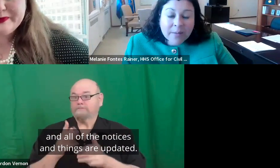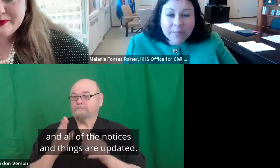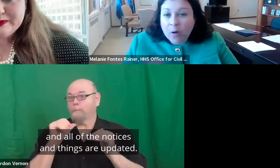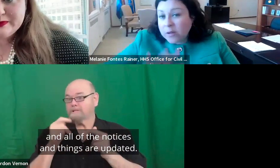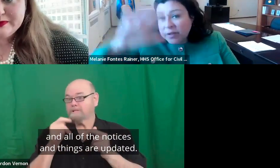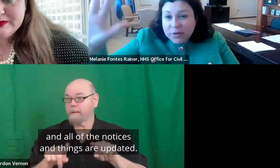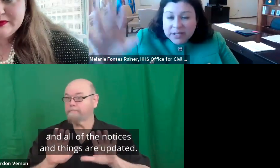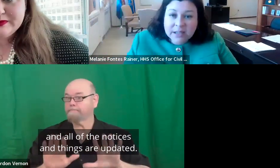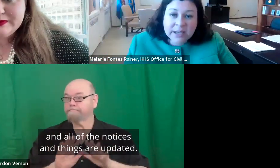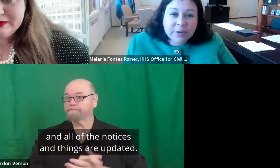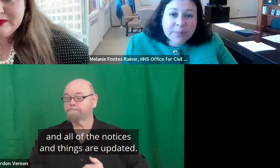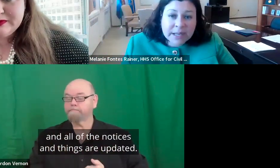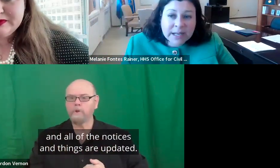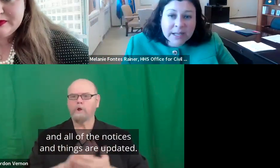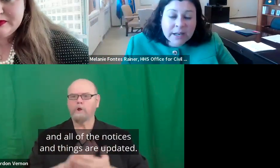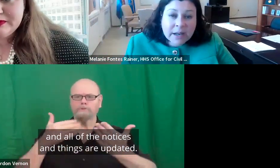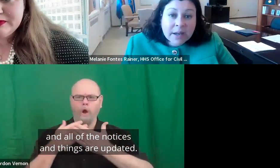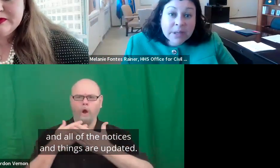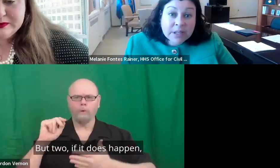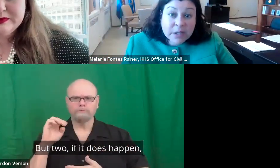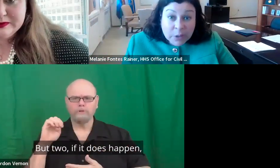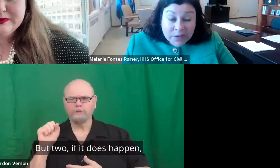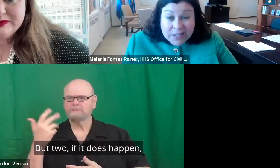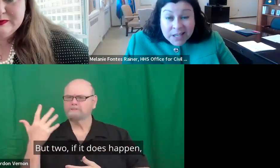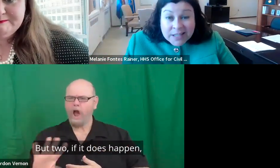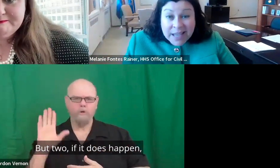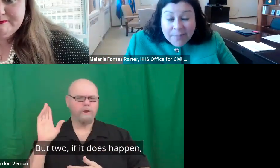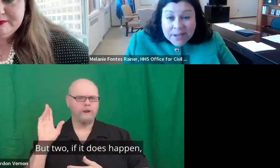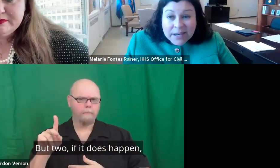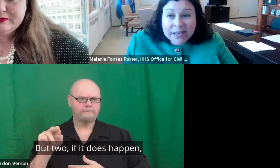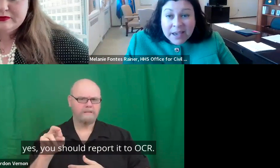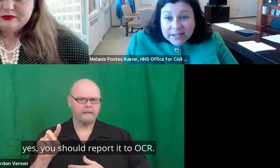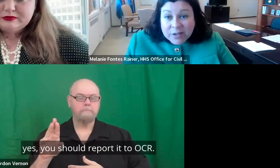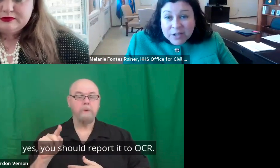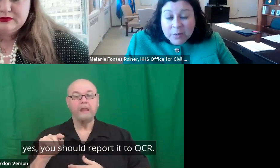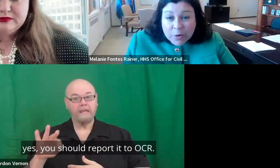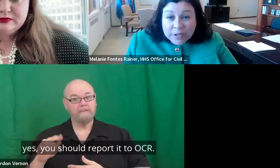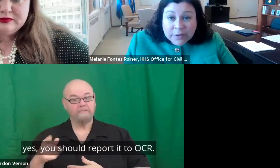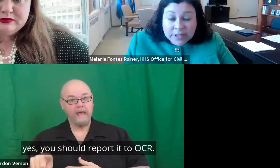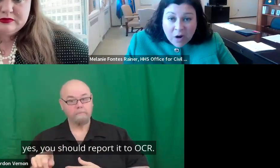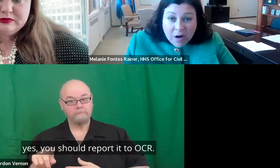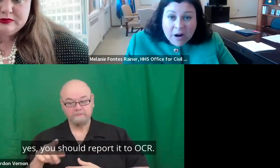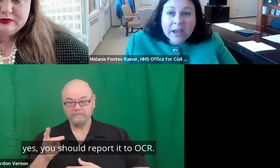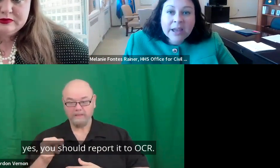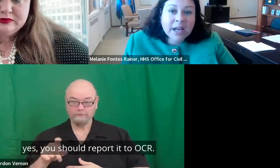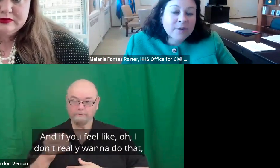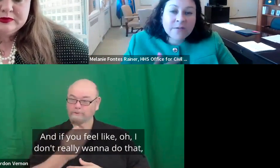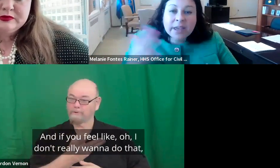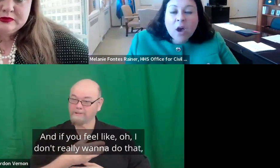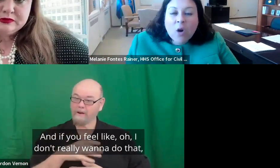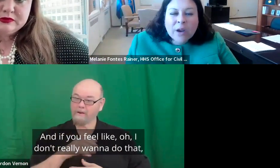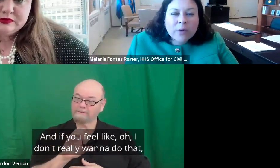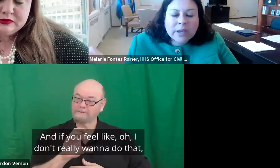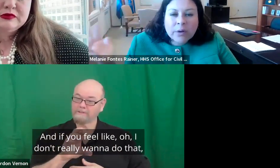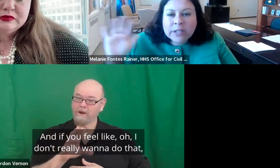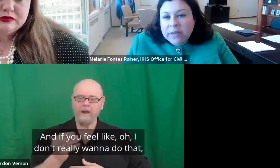and all of the notices and things are updated. But two, if it does happen, yes, you should report it to OCR. And if you feel